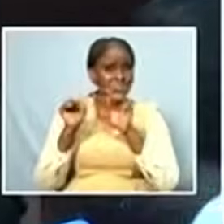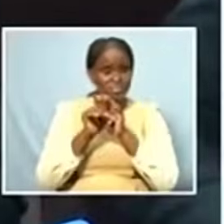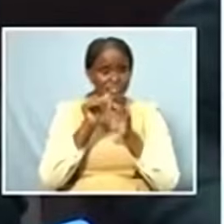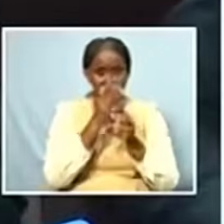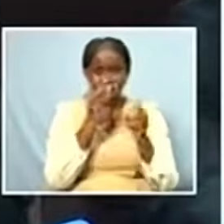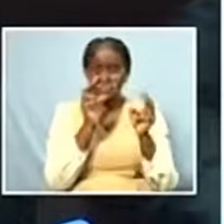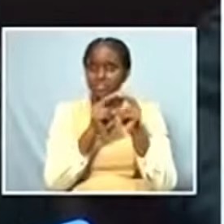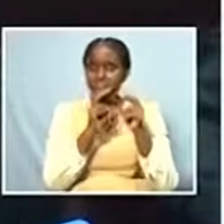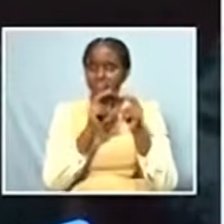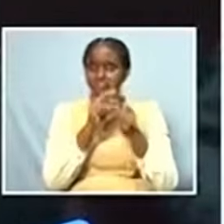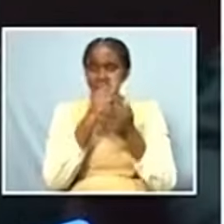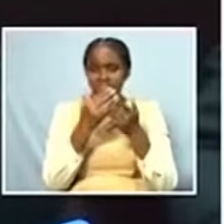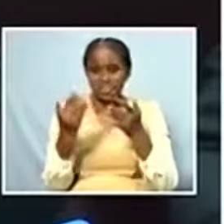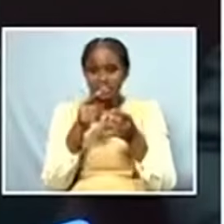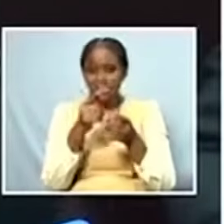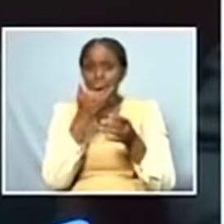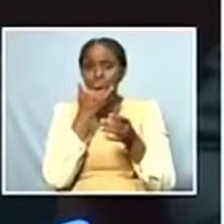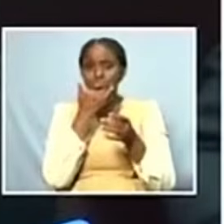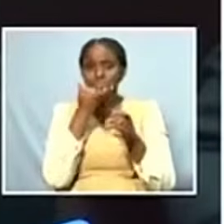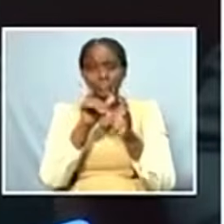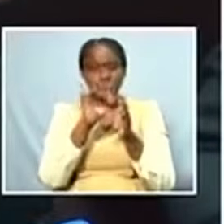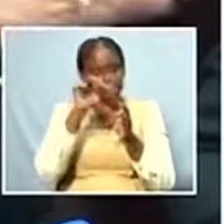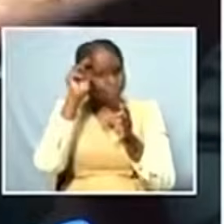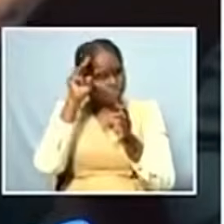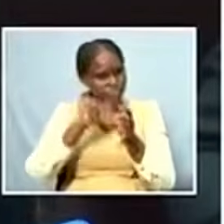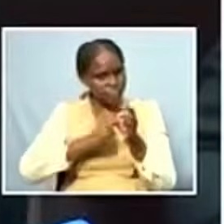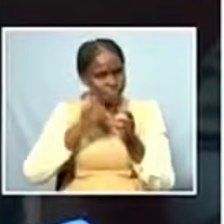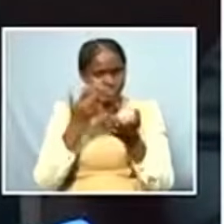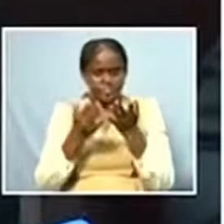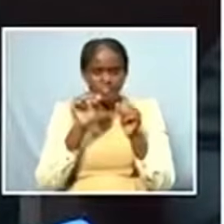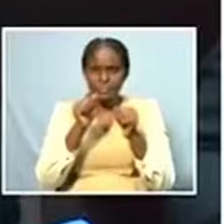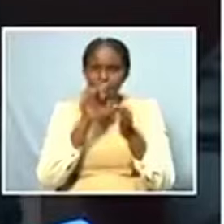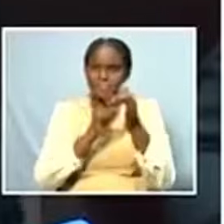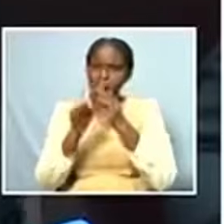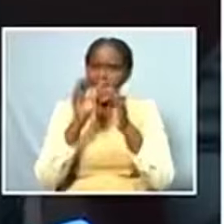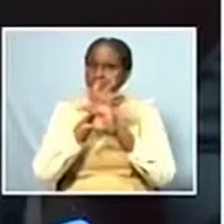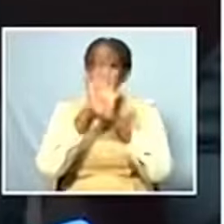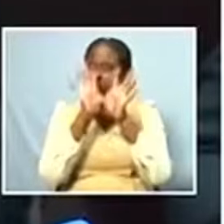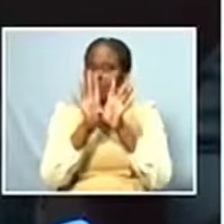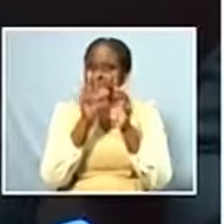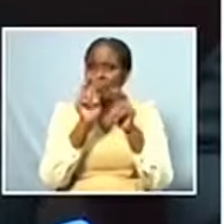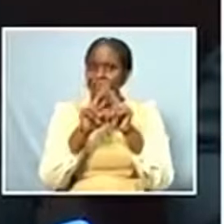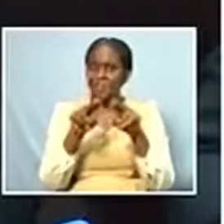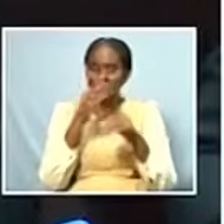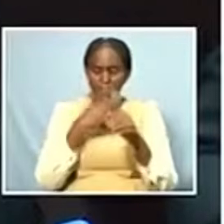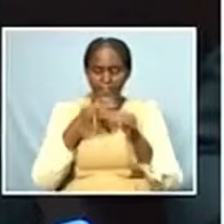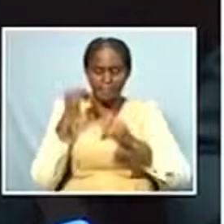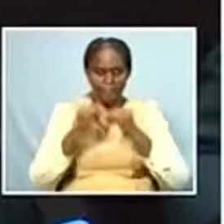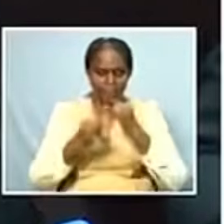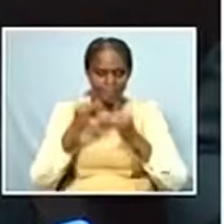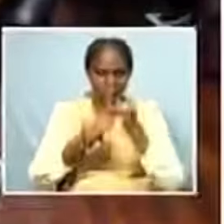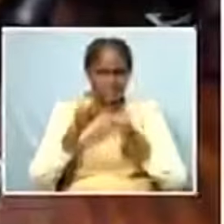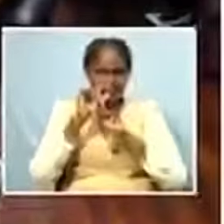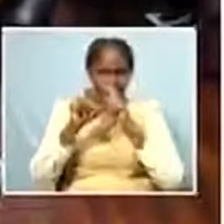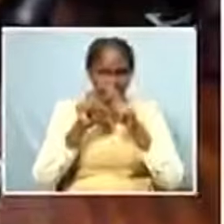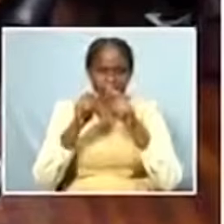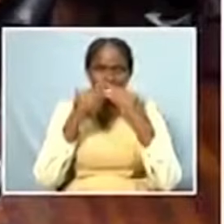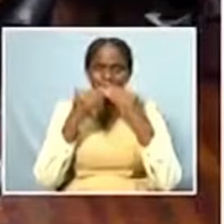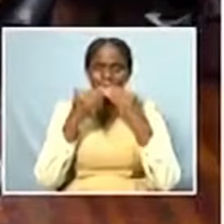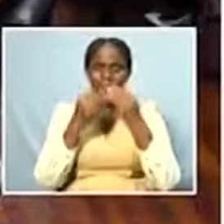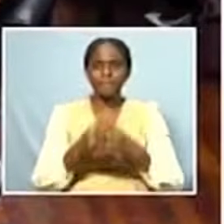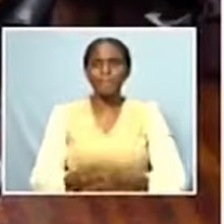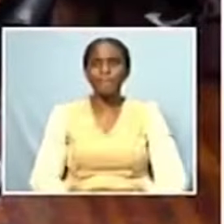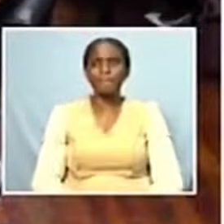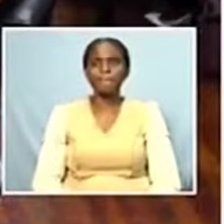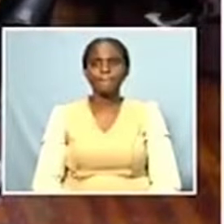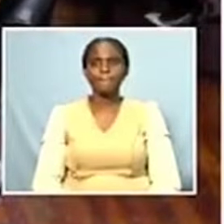contracts. Something was going on in the ministry which probably you can shed more light on. Chair, that's my last intervention. Thank you. Thank you.